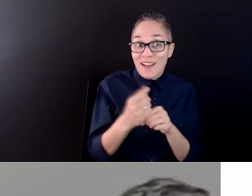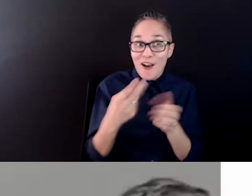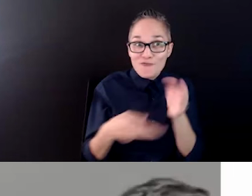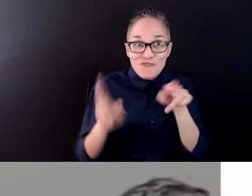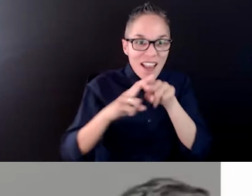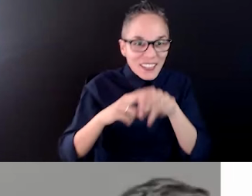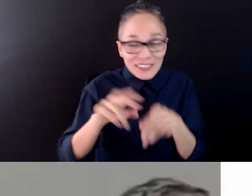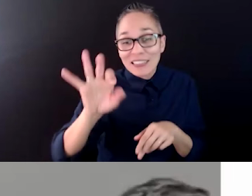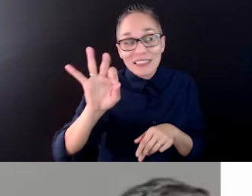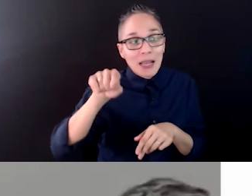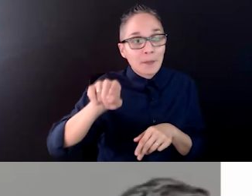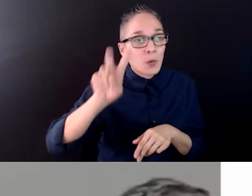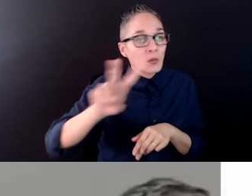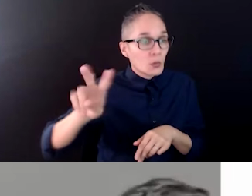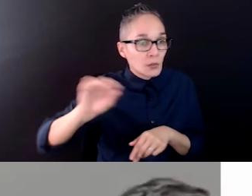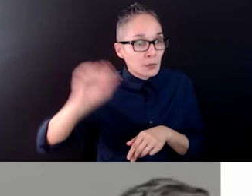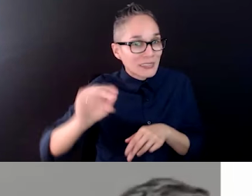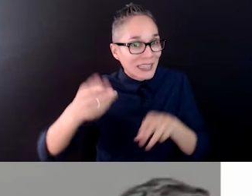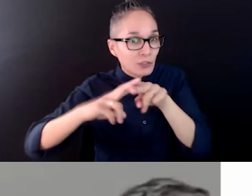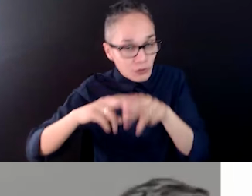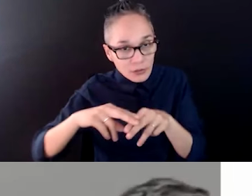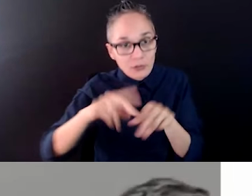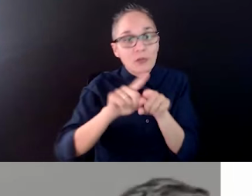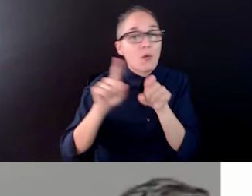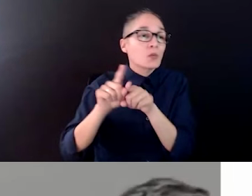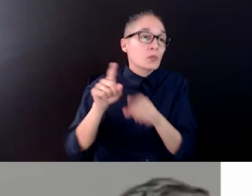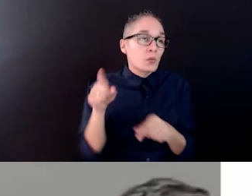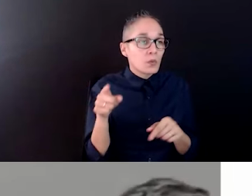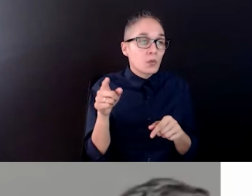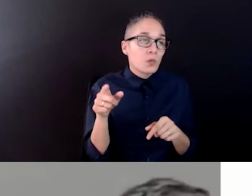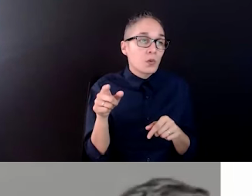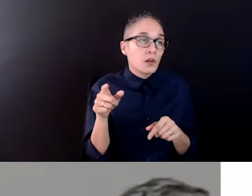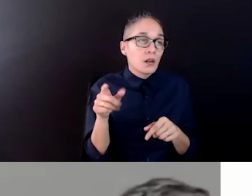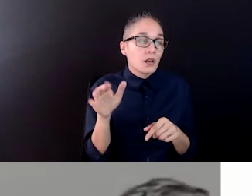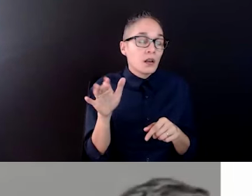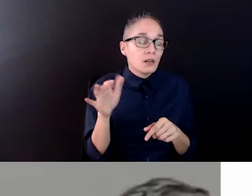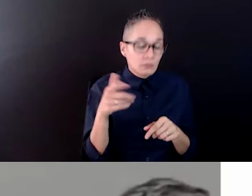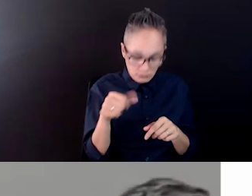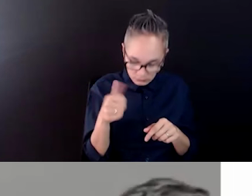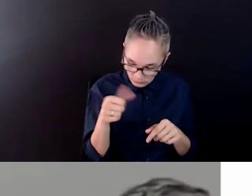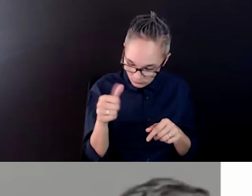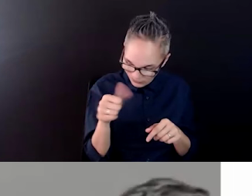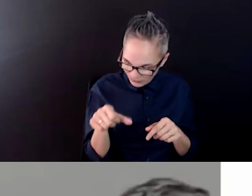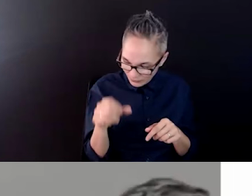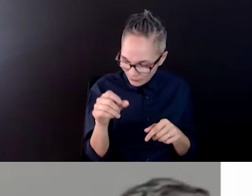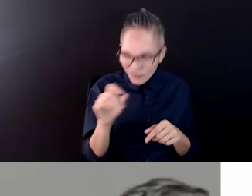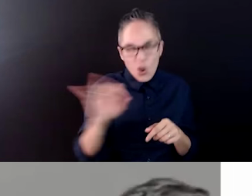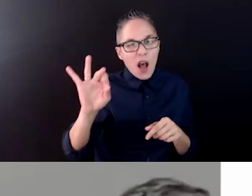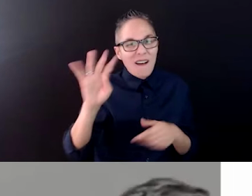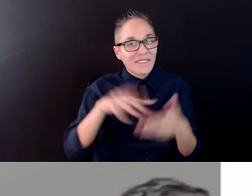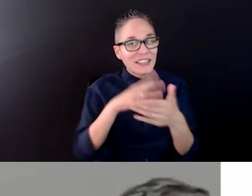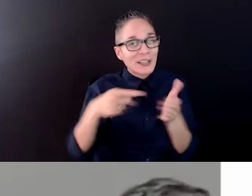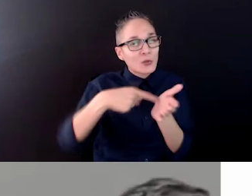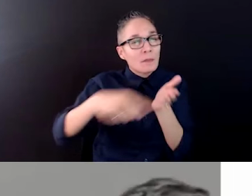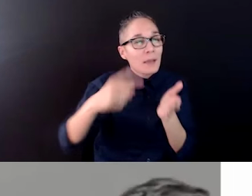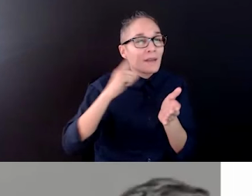We got 9.22% increase. We also got an off-schedule payment for,